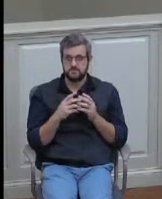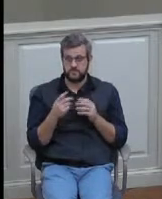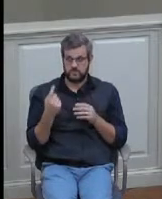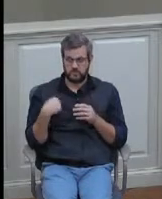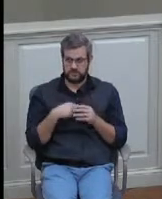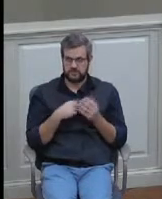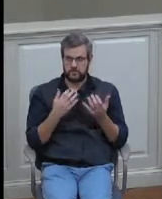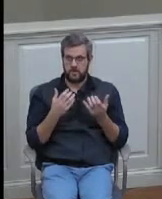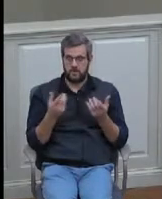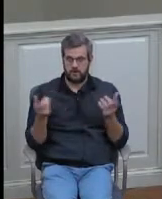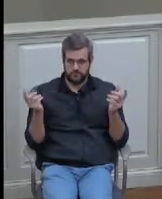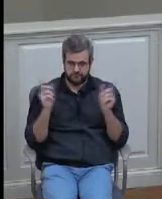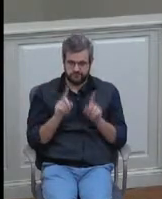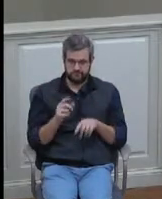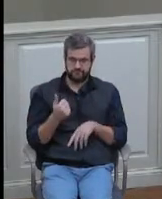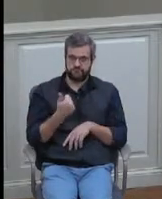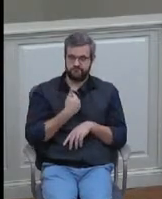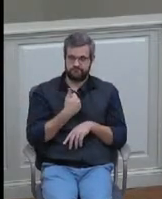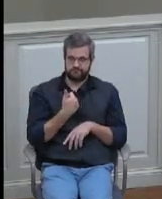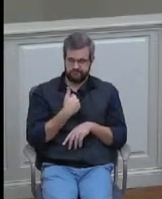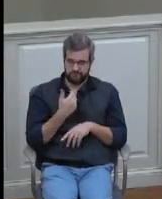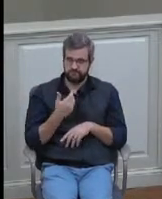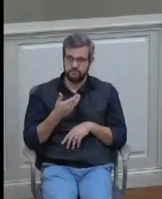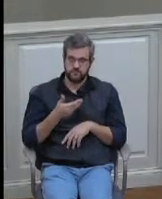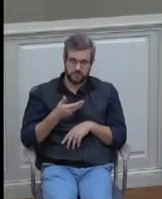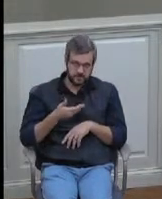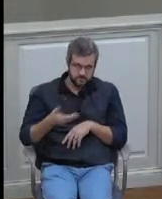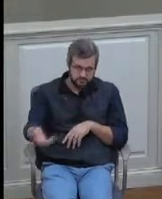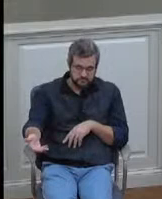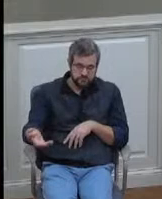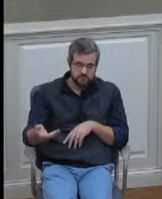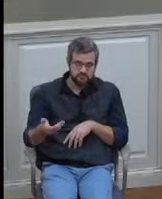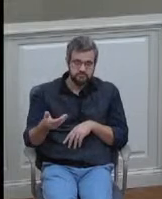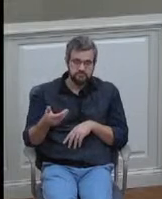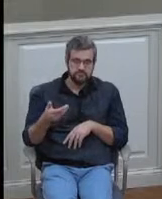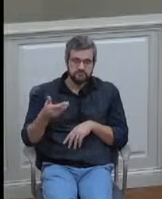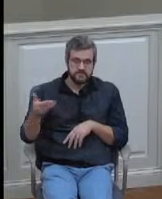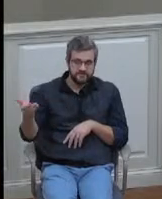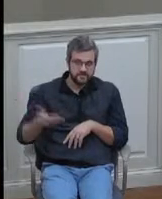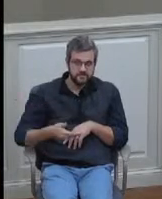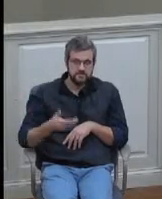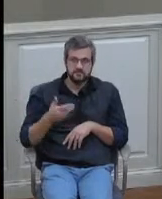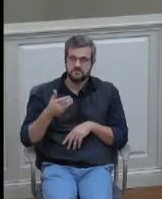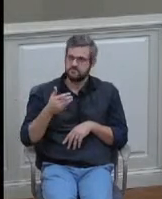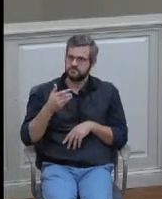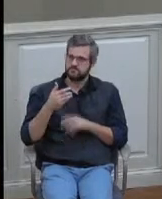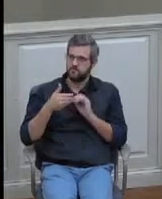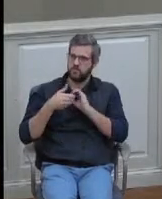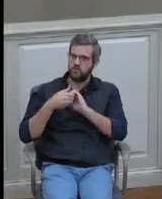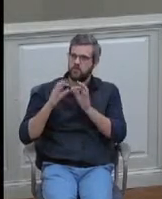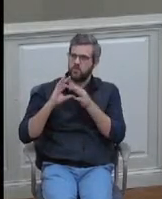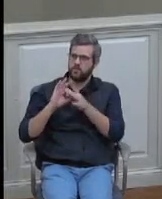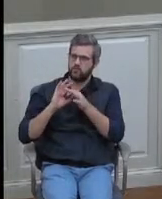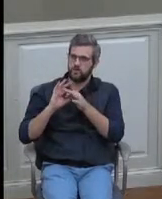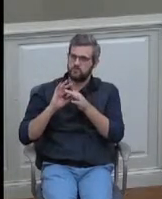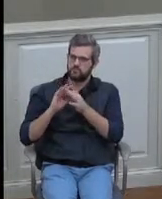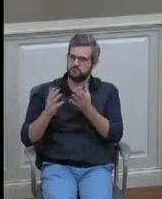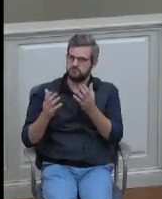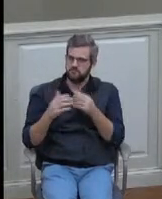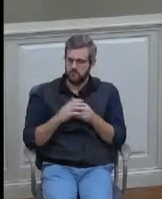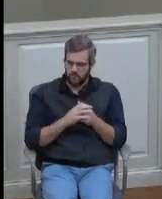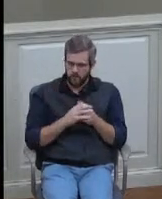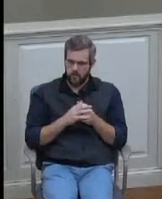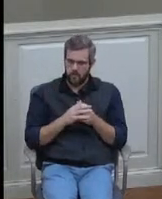personally tonight to extend an invitation in spirit of cooperation